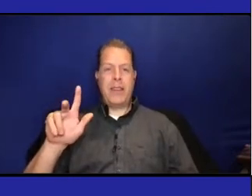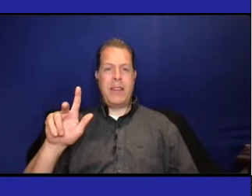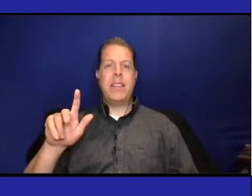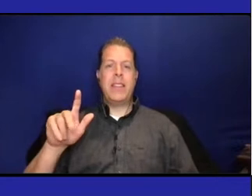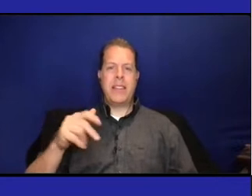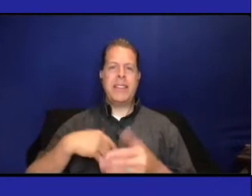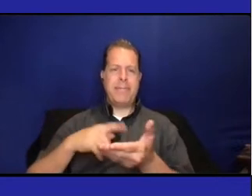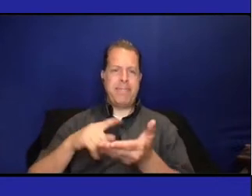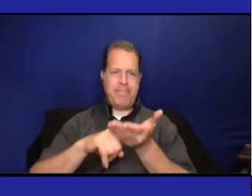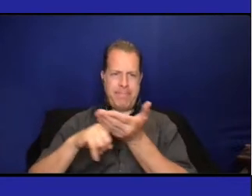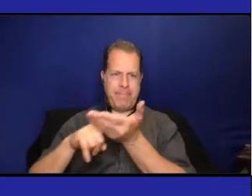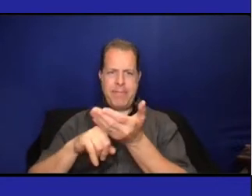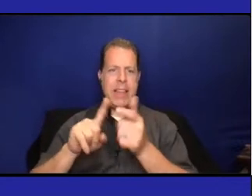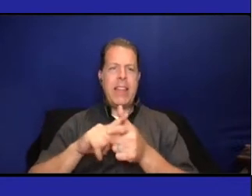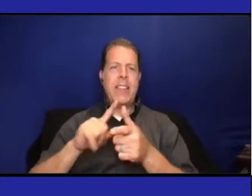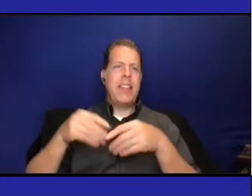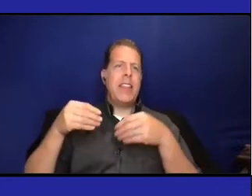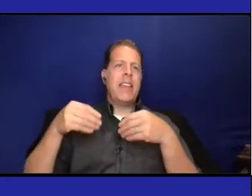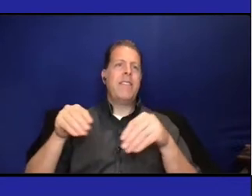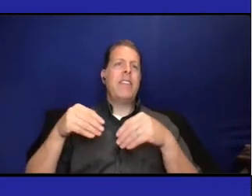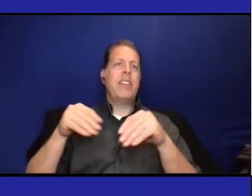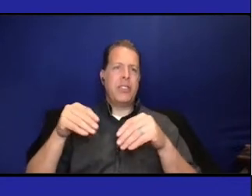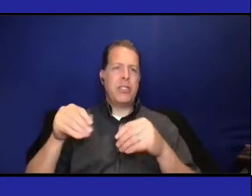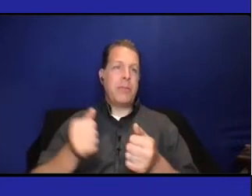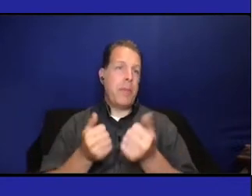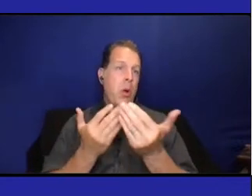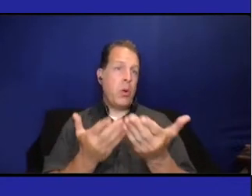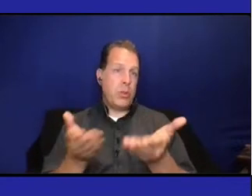vendor vendors' proposals.